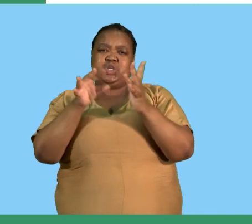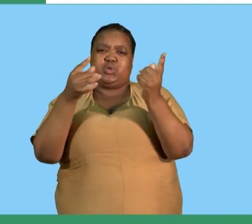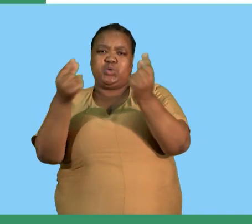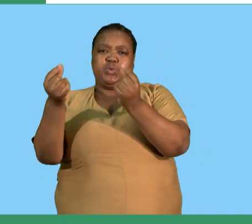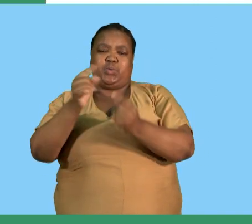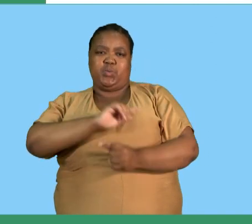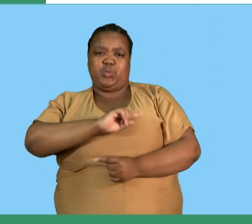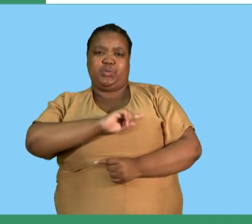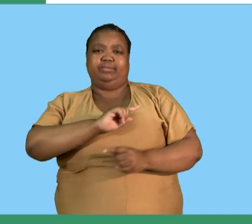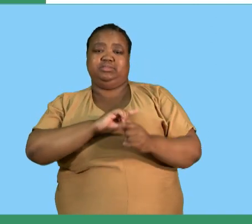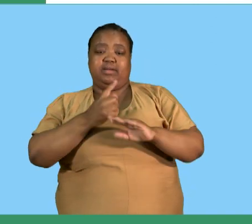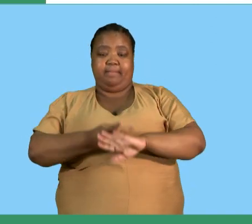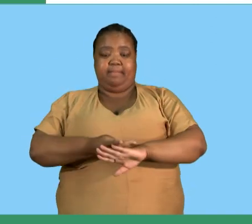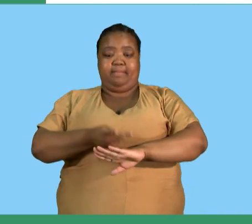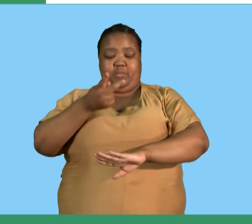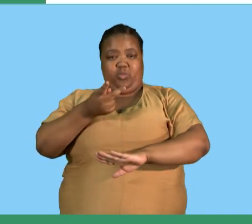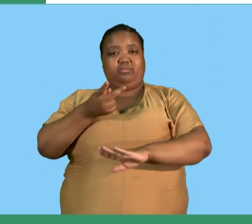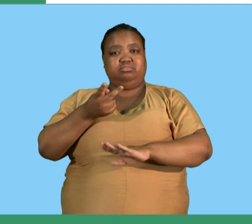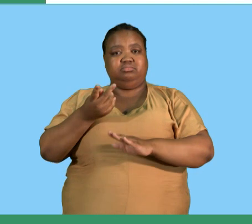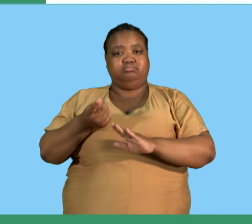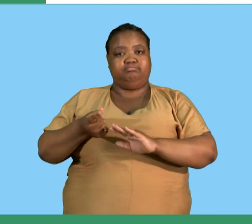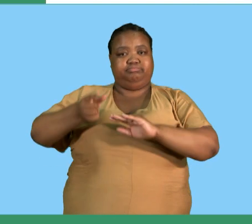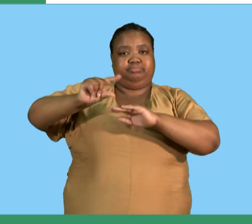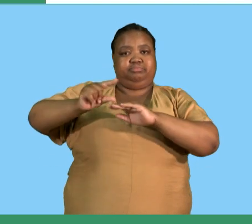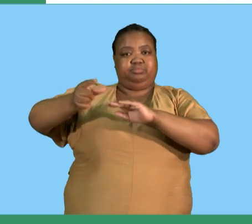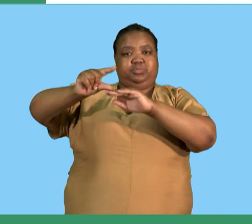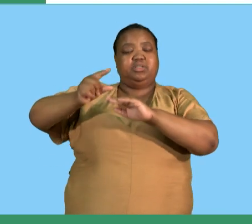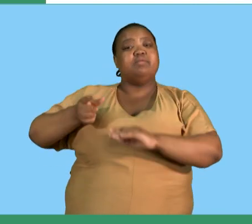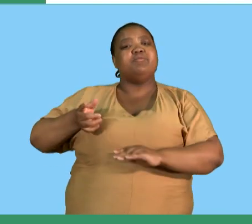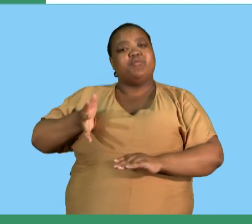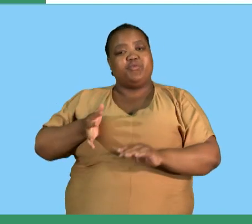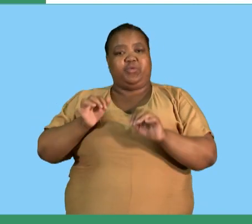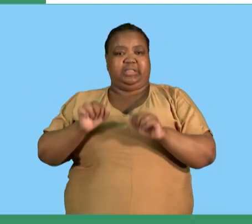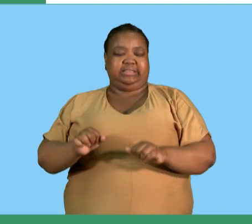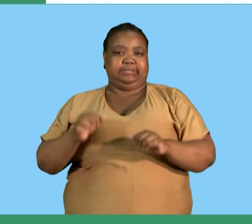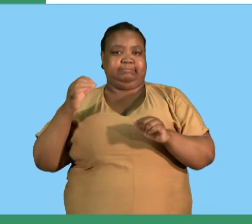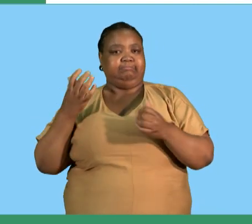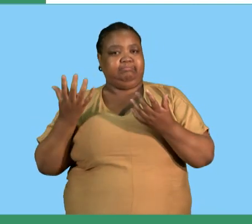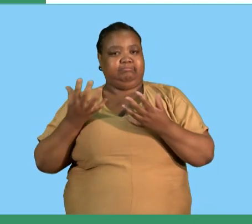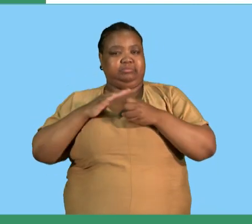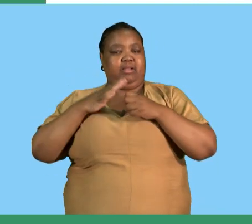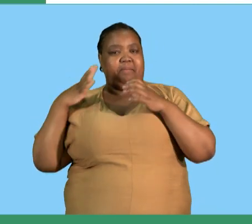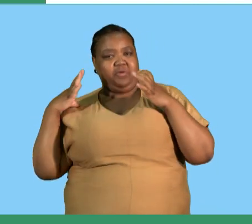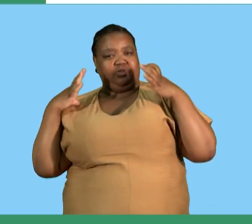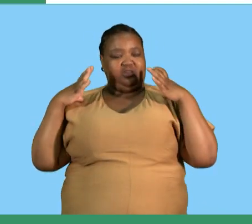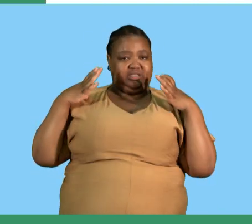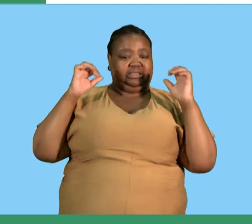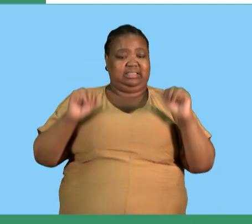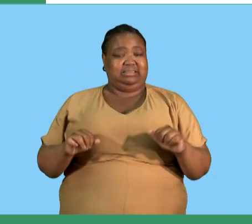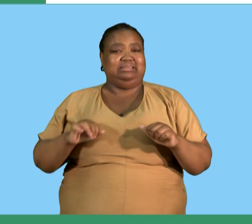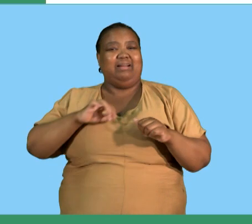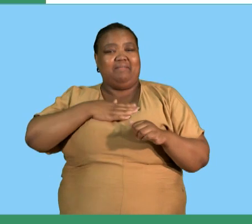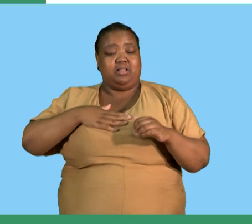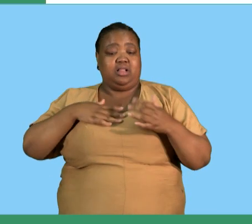under pressure to increase their profit. So that could be a challenge. We are under pressure, therefore we're making unwise